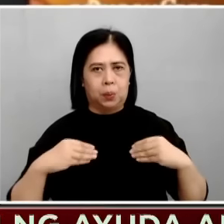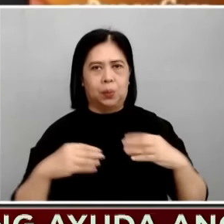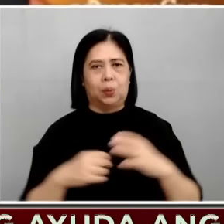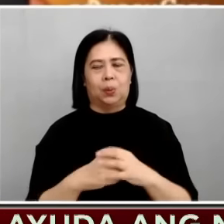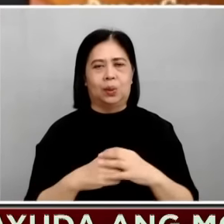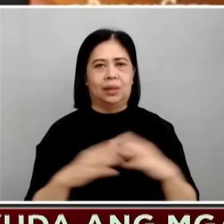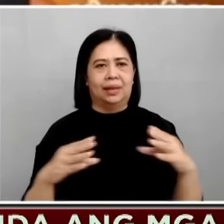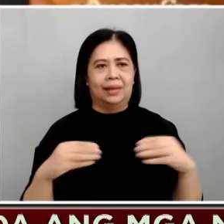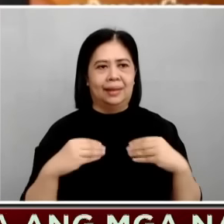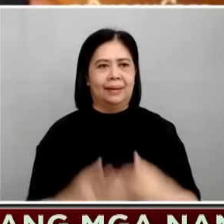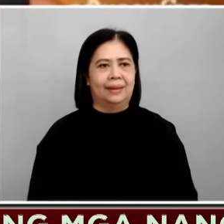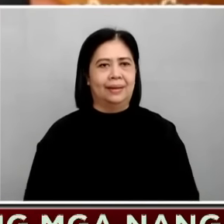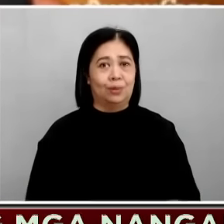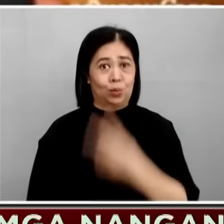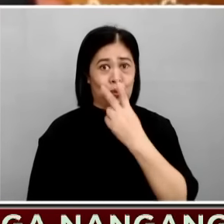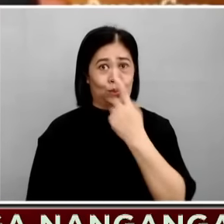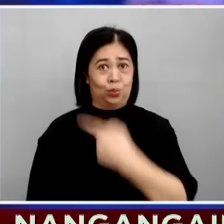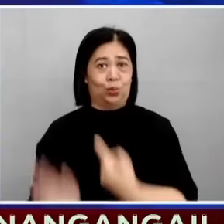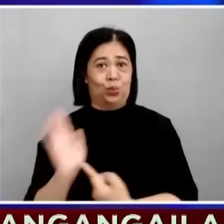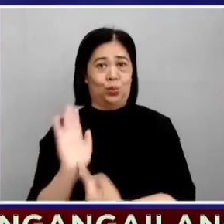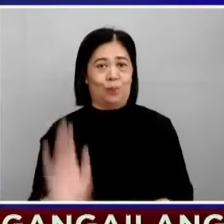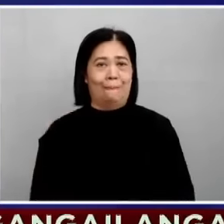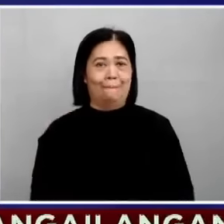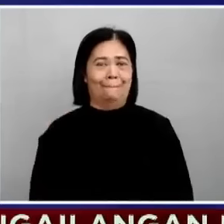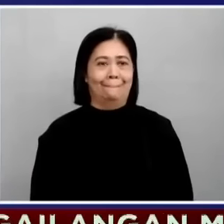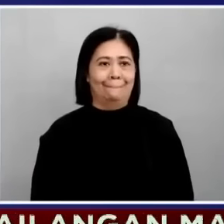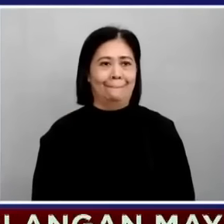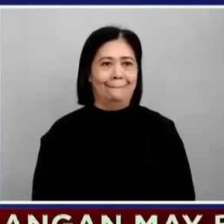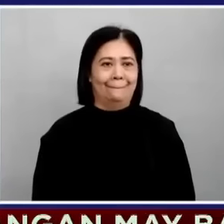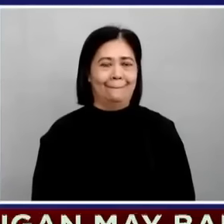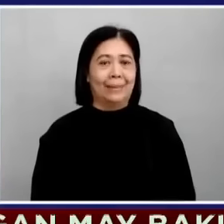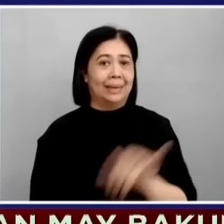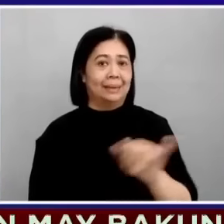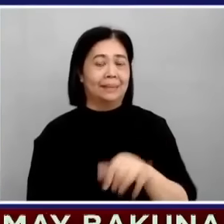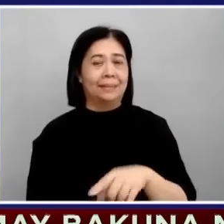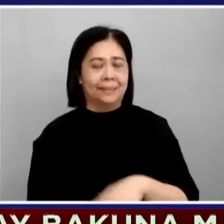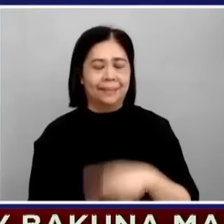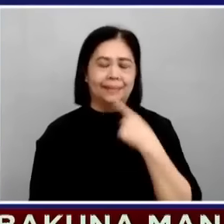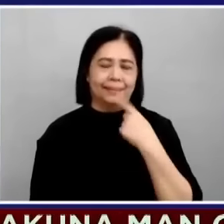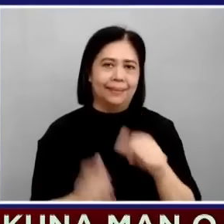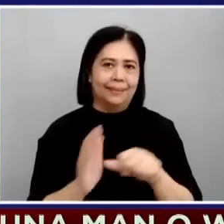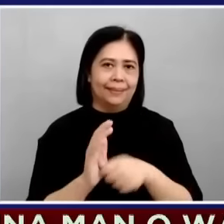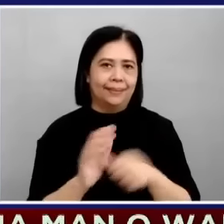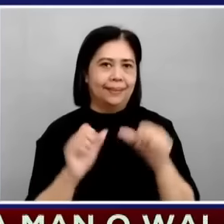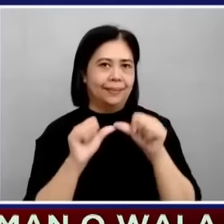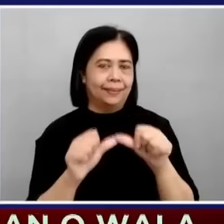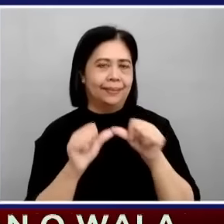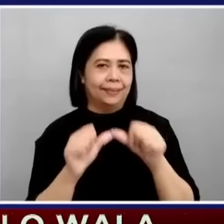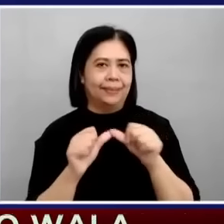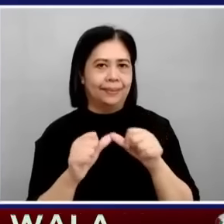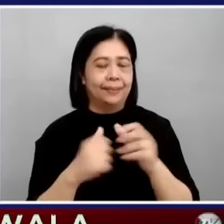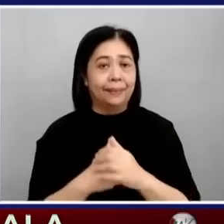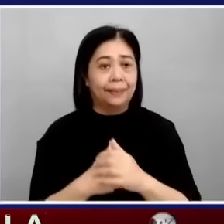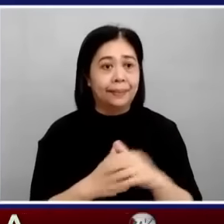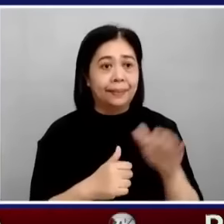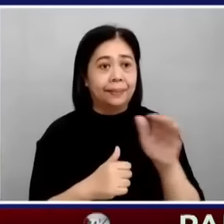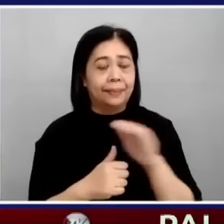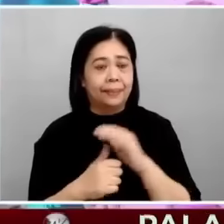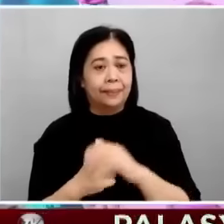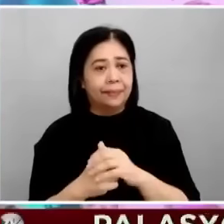ngayon, ayun, oh, lumiit." Kasabay nito'y ibinunyag din ni Sharon na tuloy pa rin ang pag-audition niya sa ibang